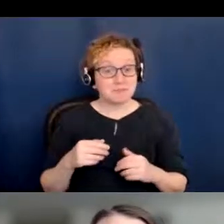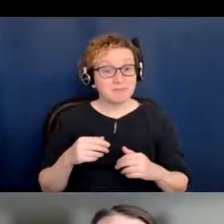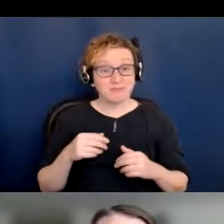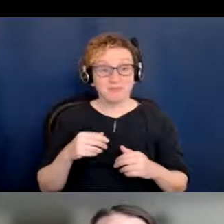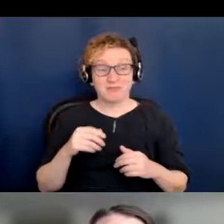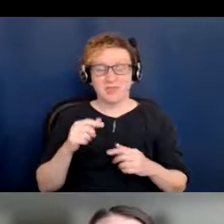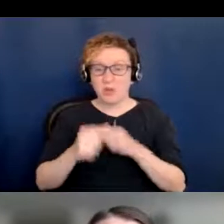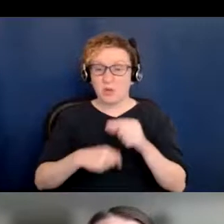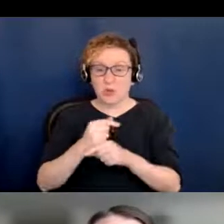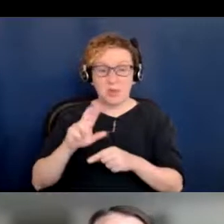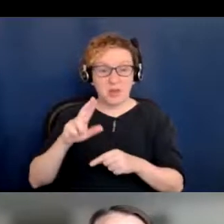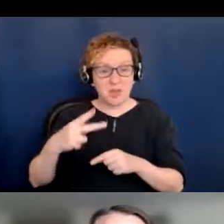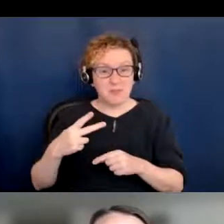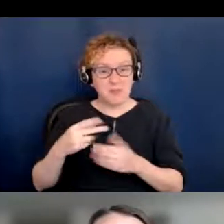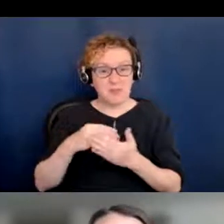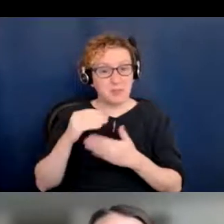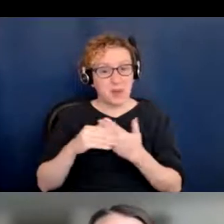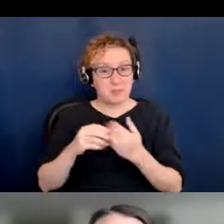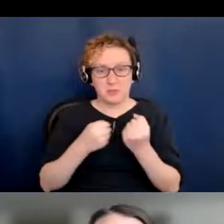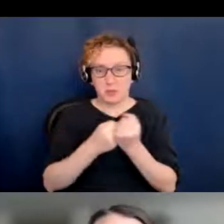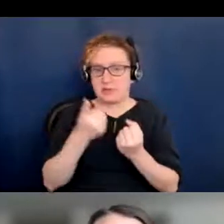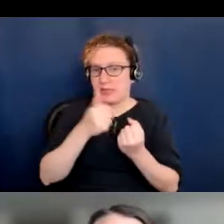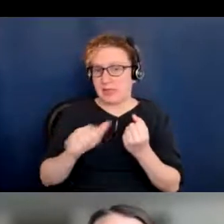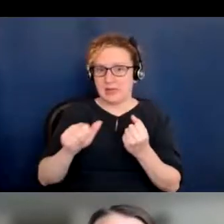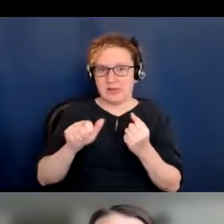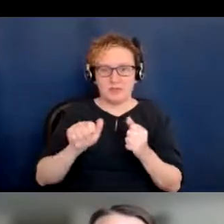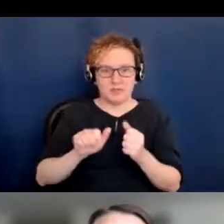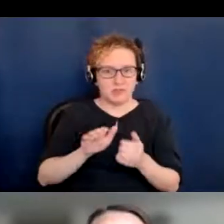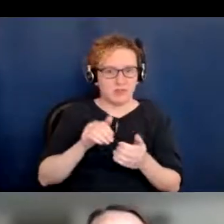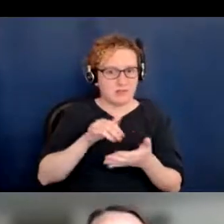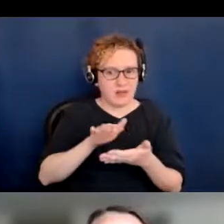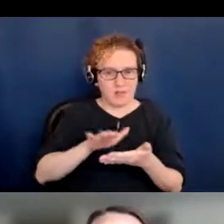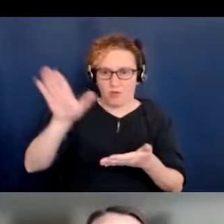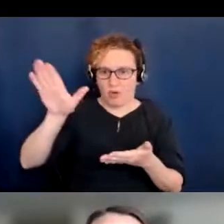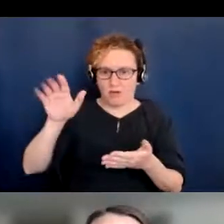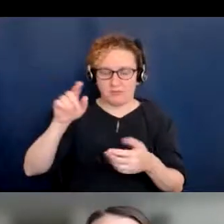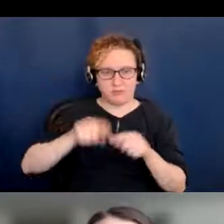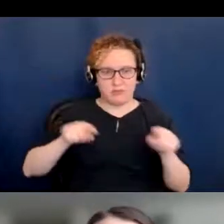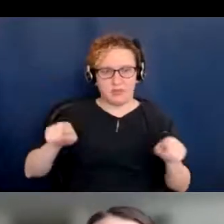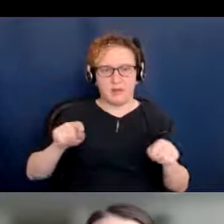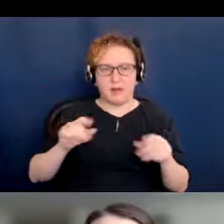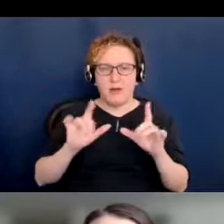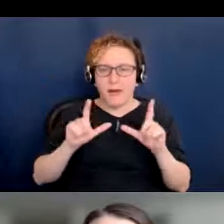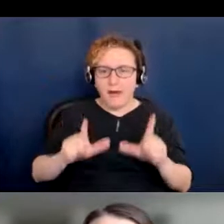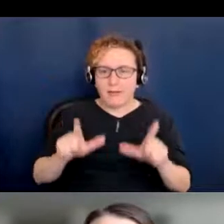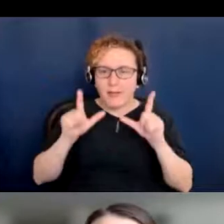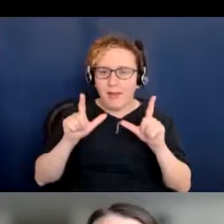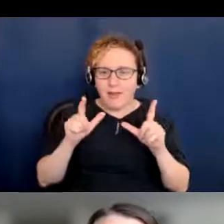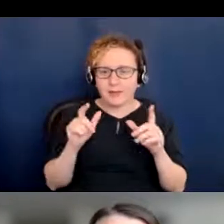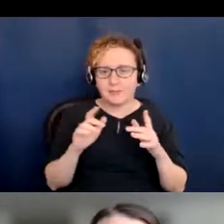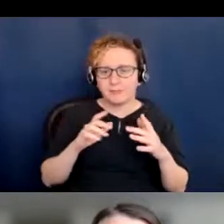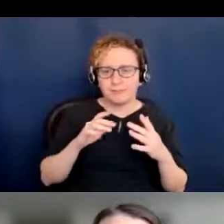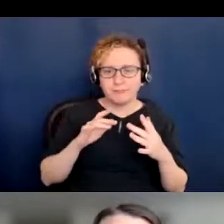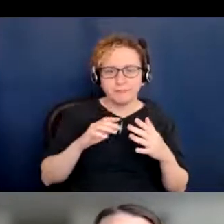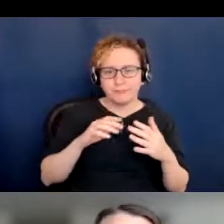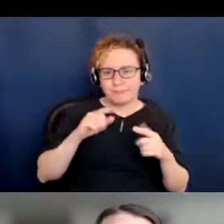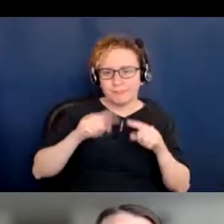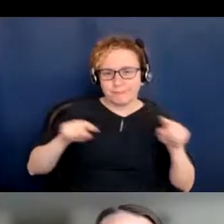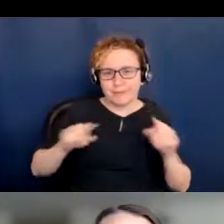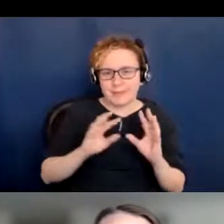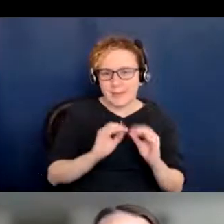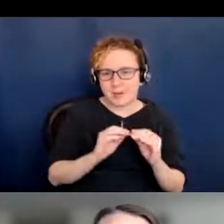abroad program with online modules and facilitated dialogue sessions. About a year before the pandemic came,